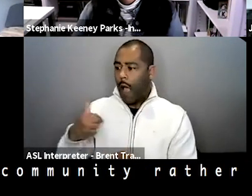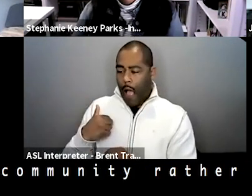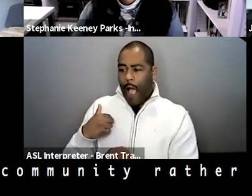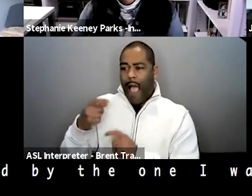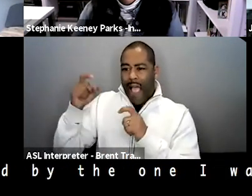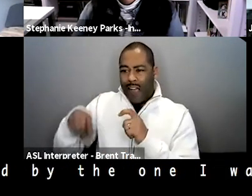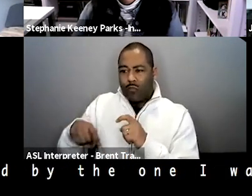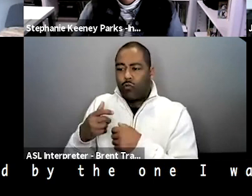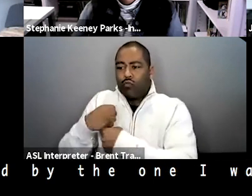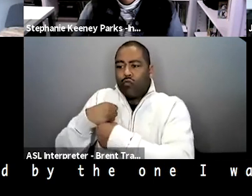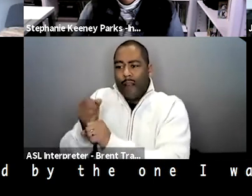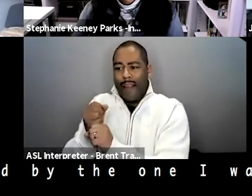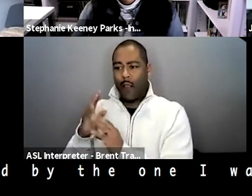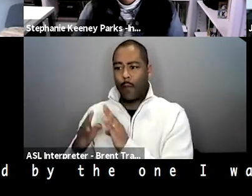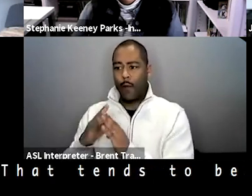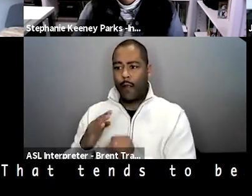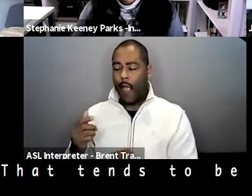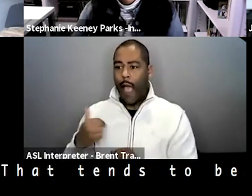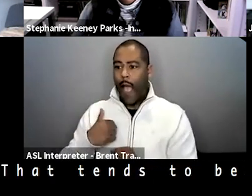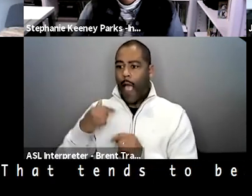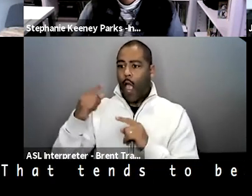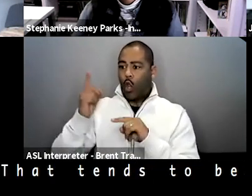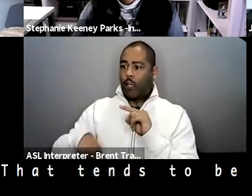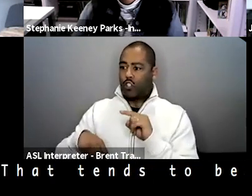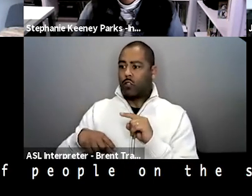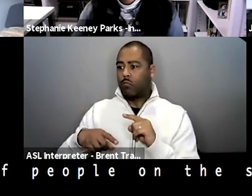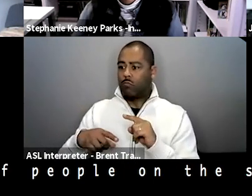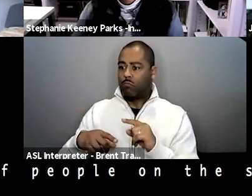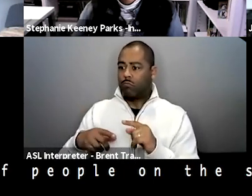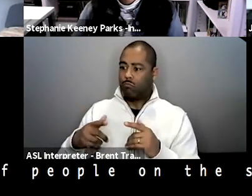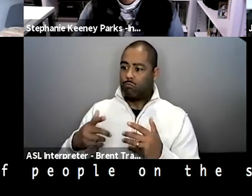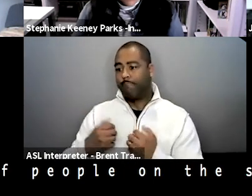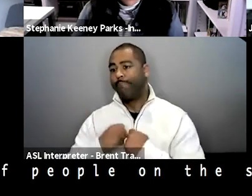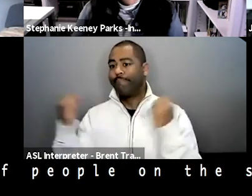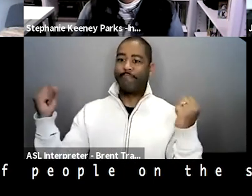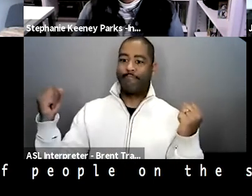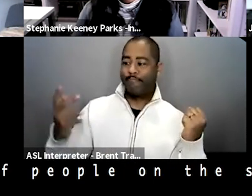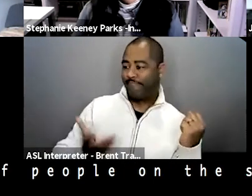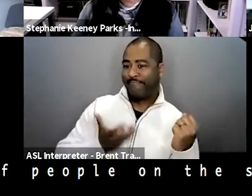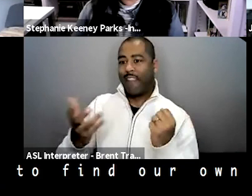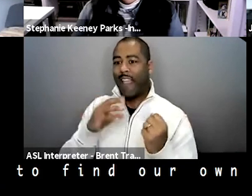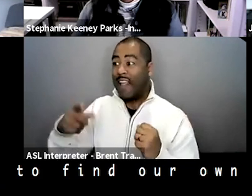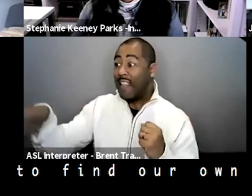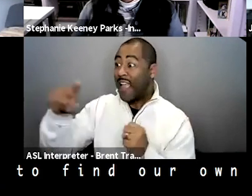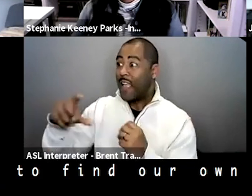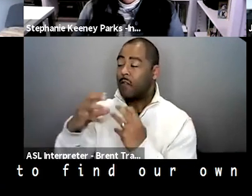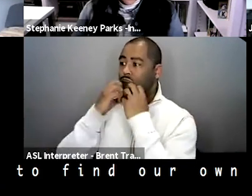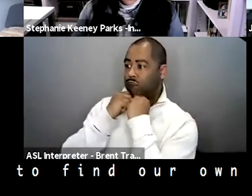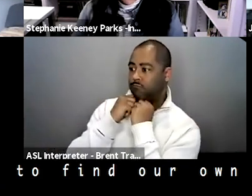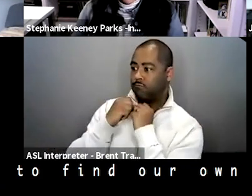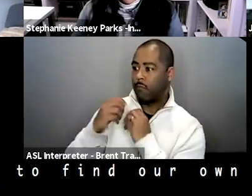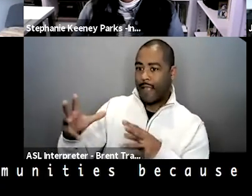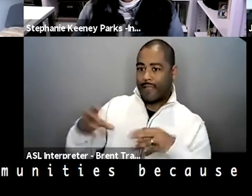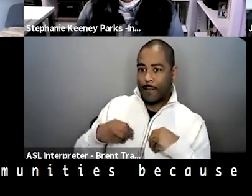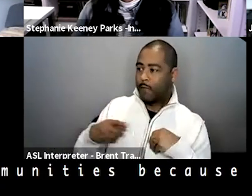I had to find a community rather than be embraced by the one I was born into. And that often tends to be true for a lot of people on the spectrum. I think we have to